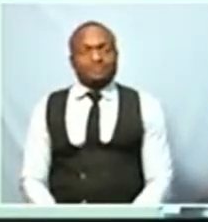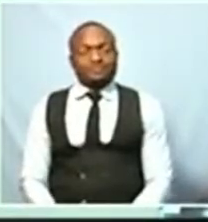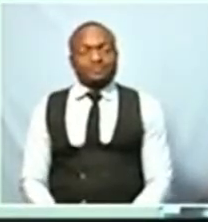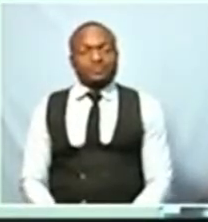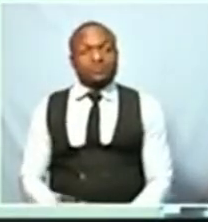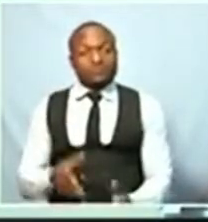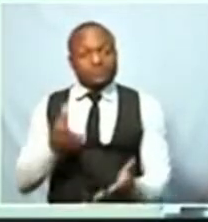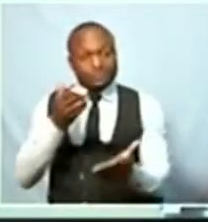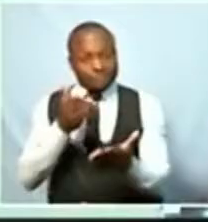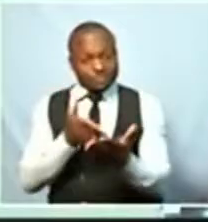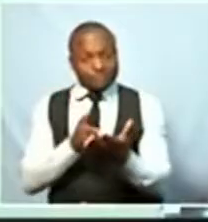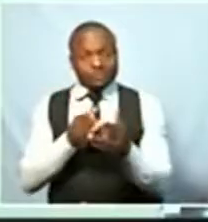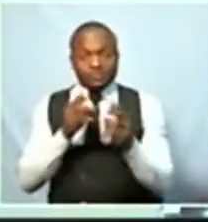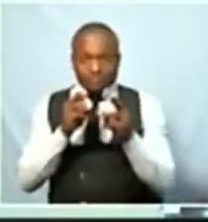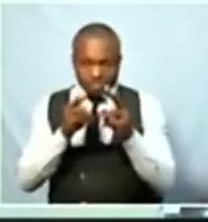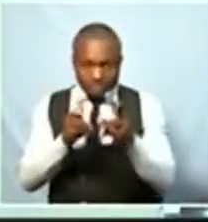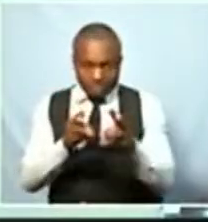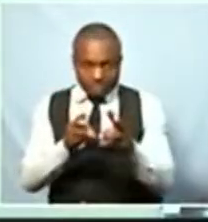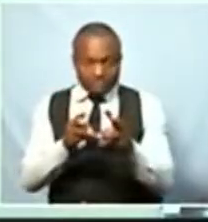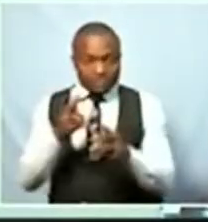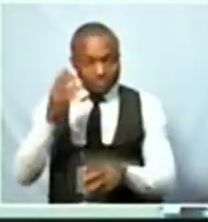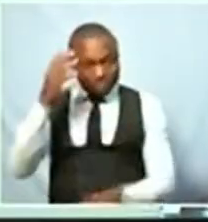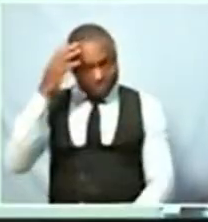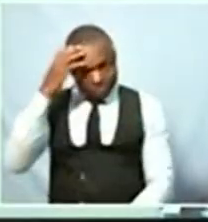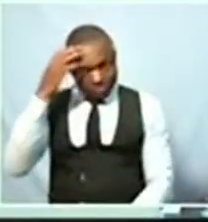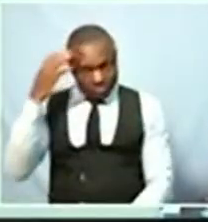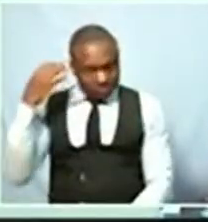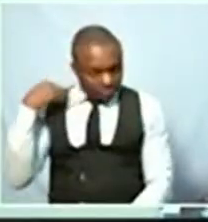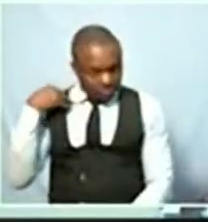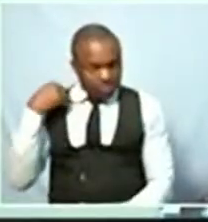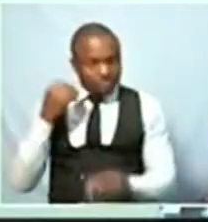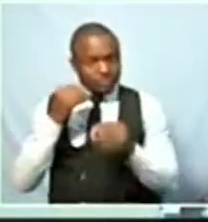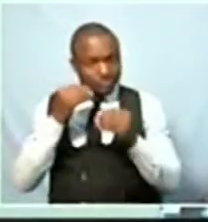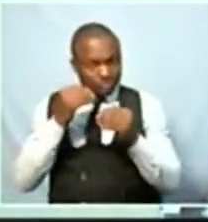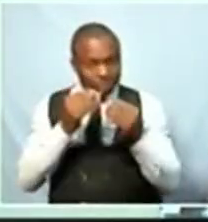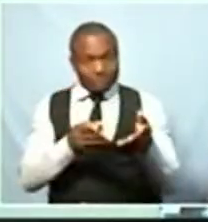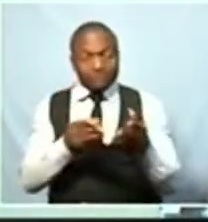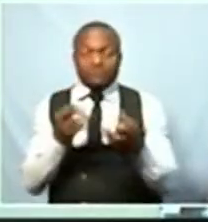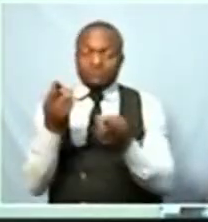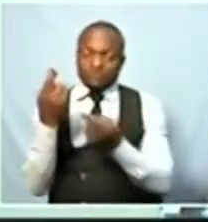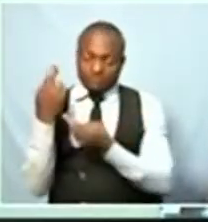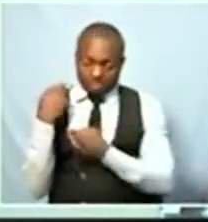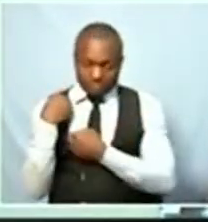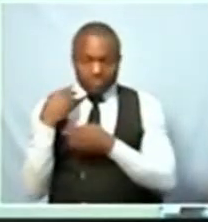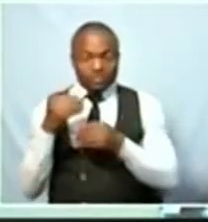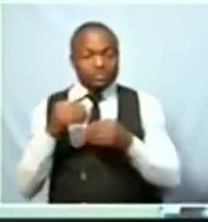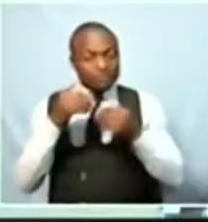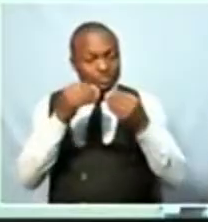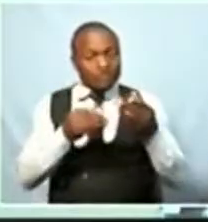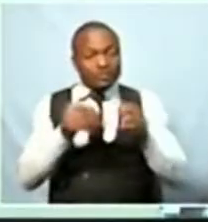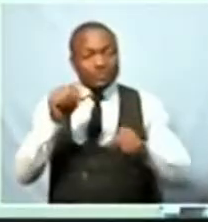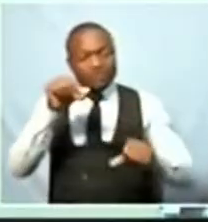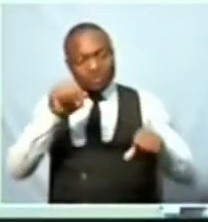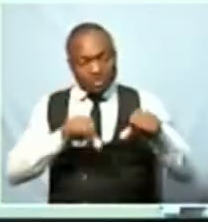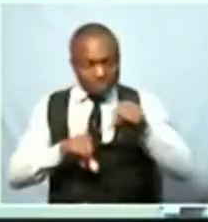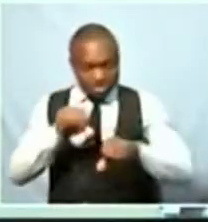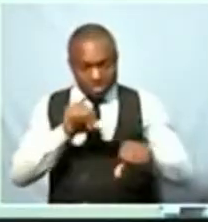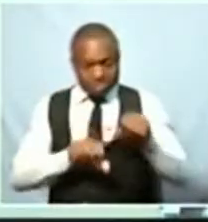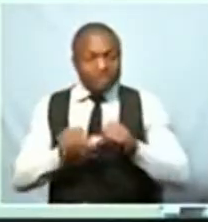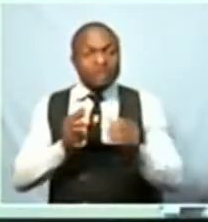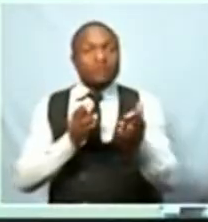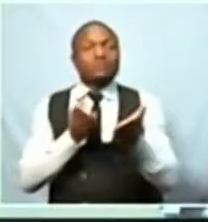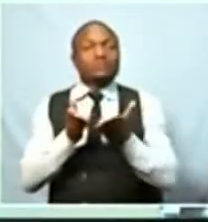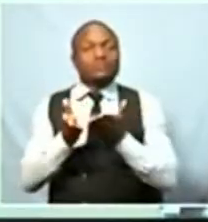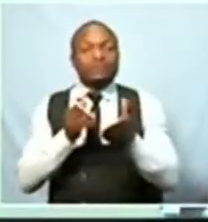In this perspective, the office is charged with the responsibility of providing audit services to